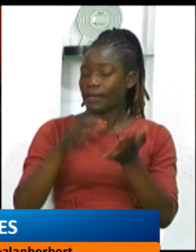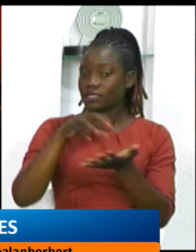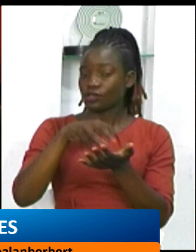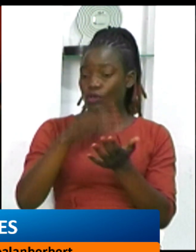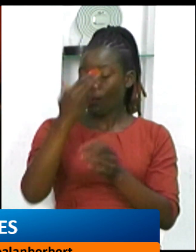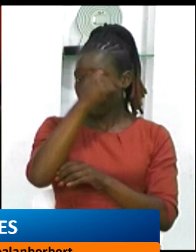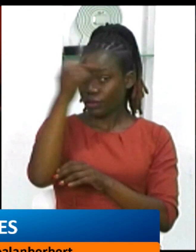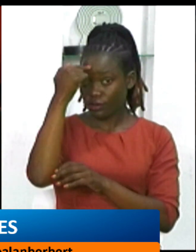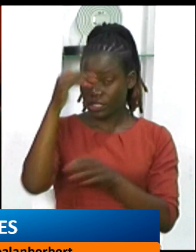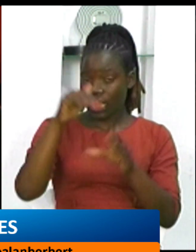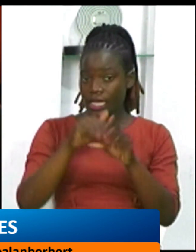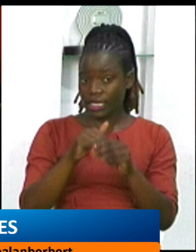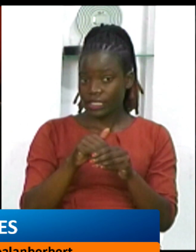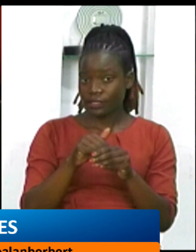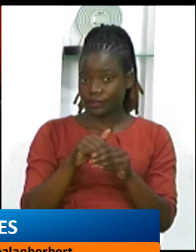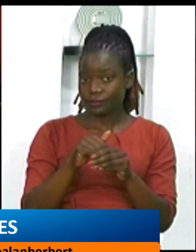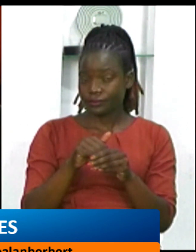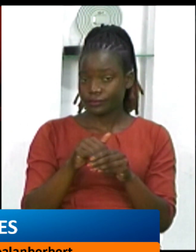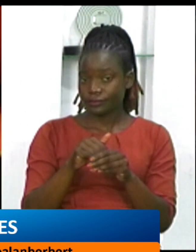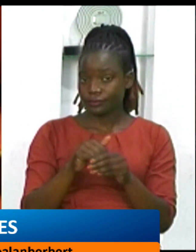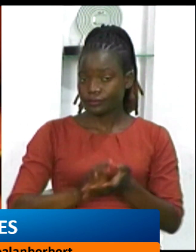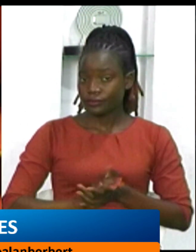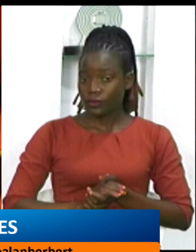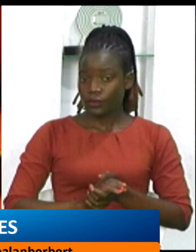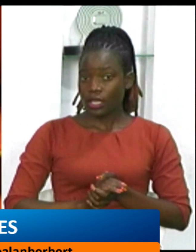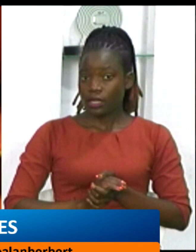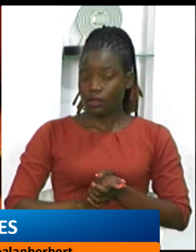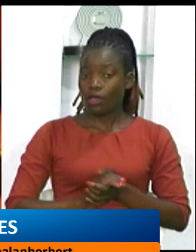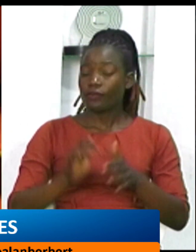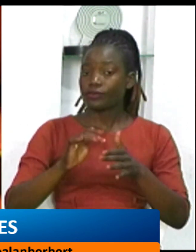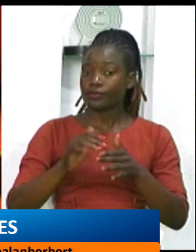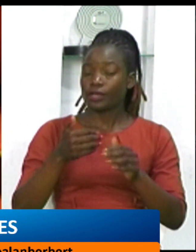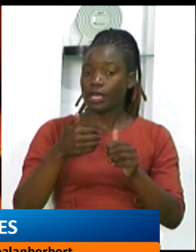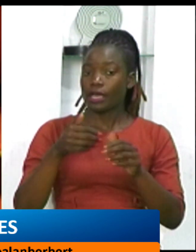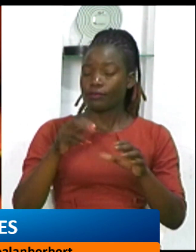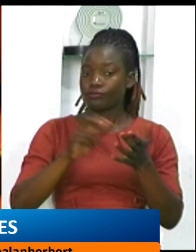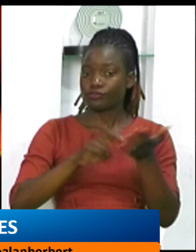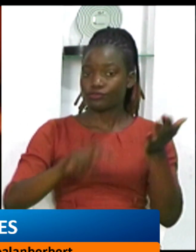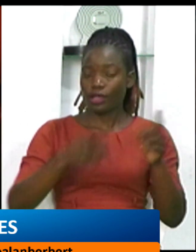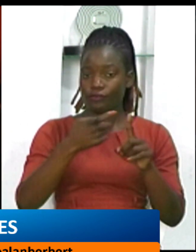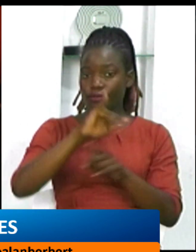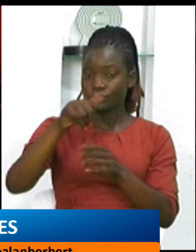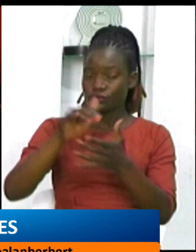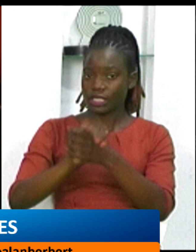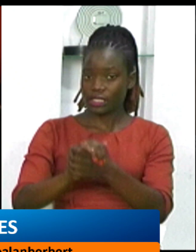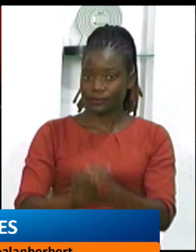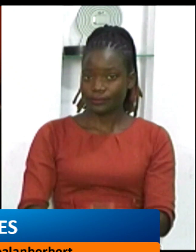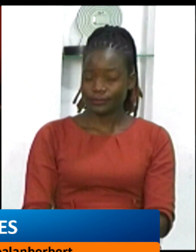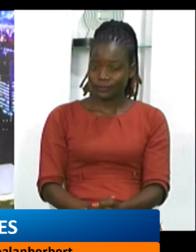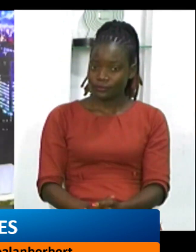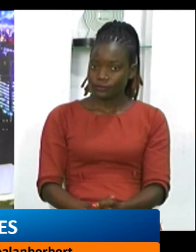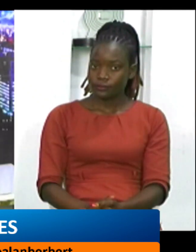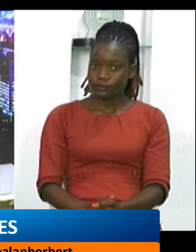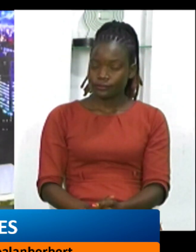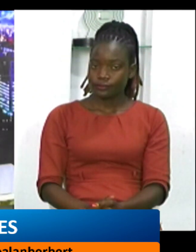because he may be construed to have defected from Jubilee political party.